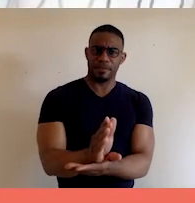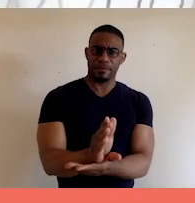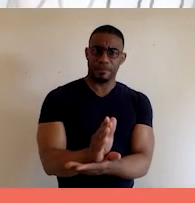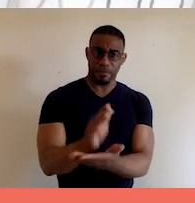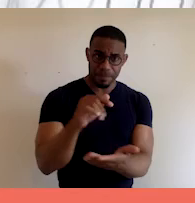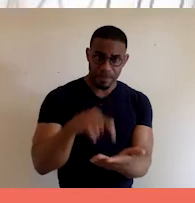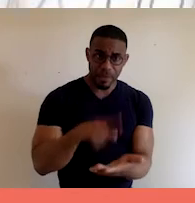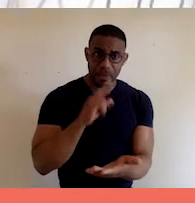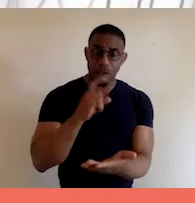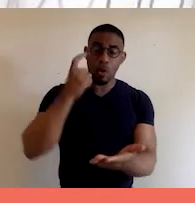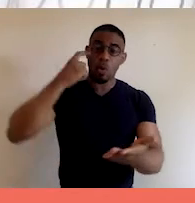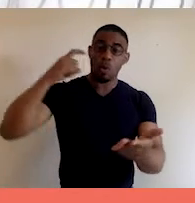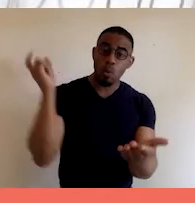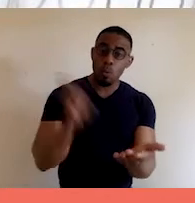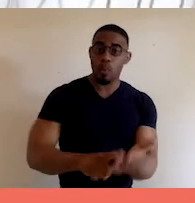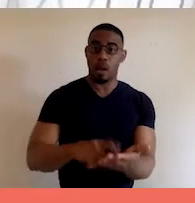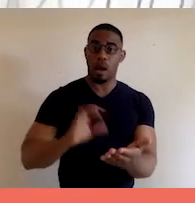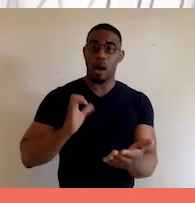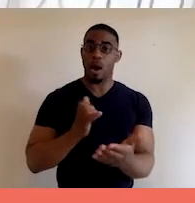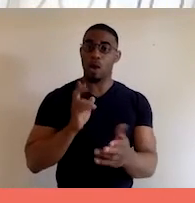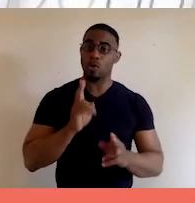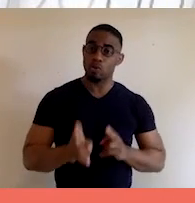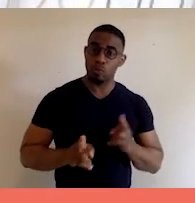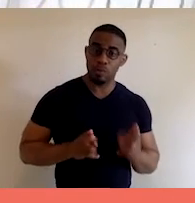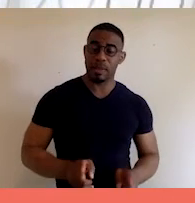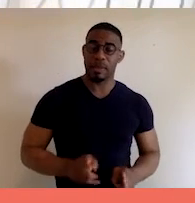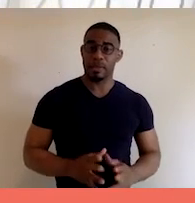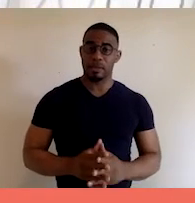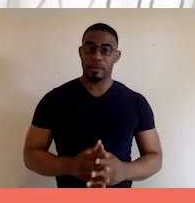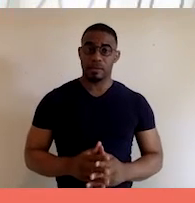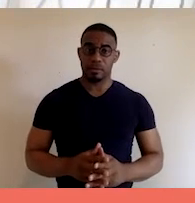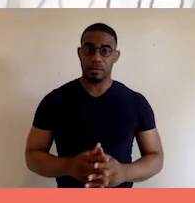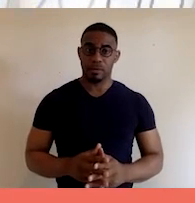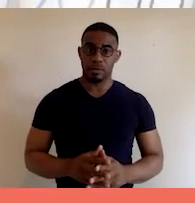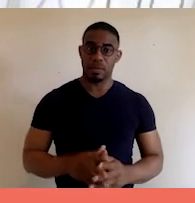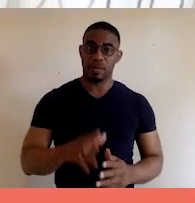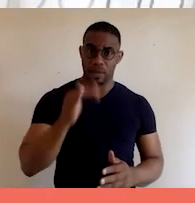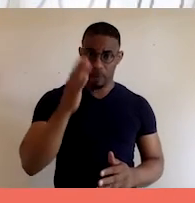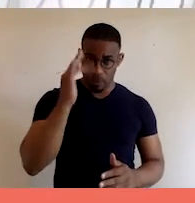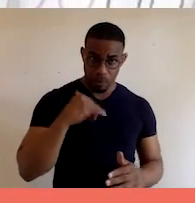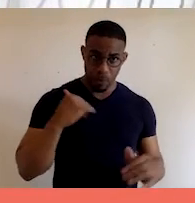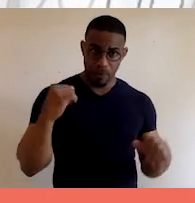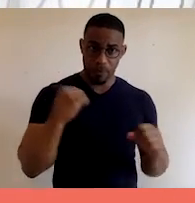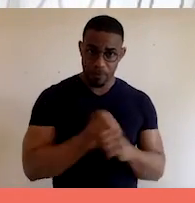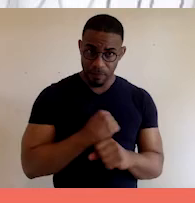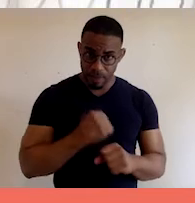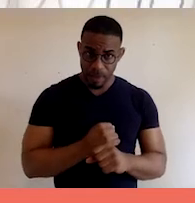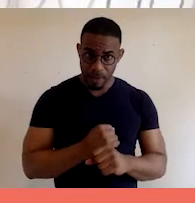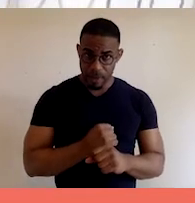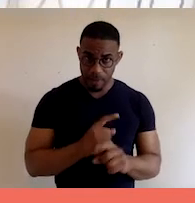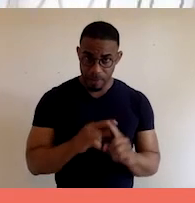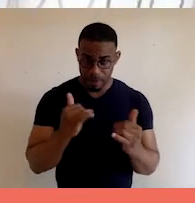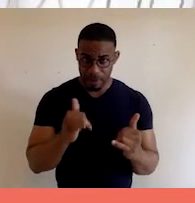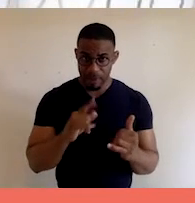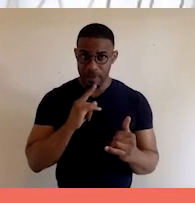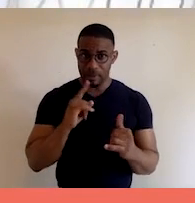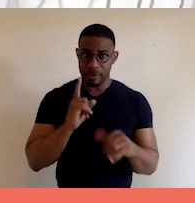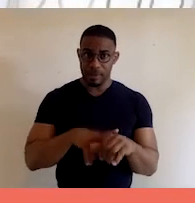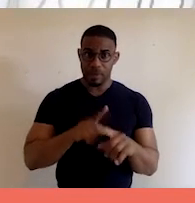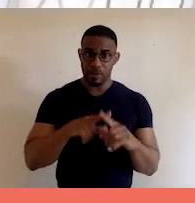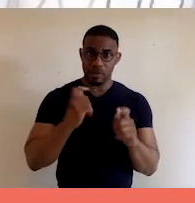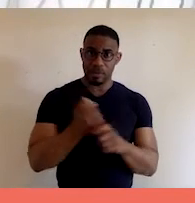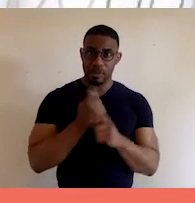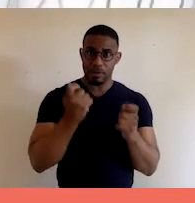This is recognizing our humanity. And that's why we are fighting. But today is a time to